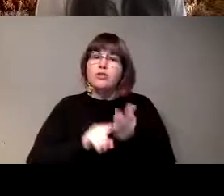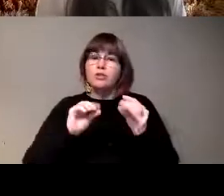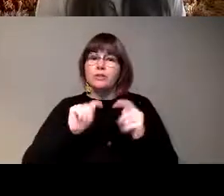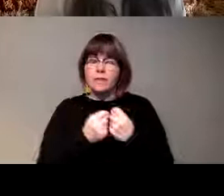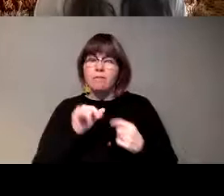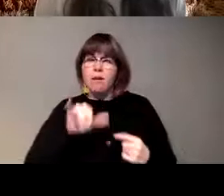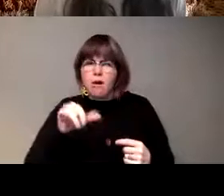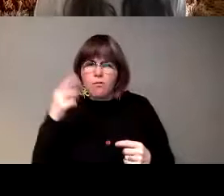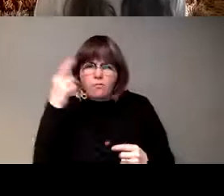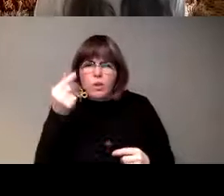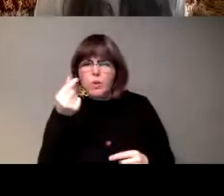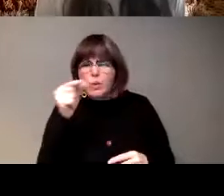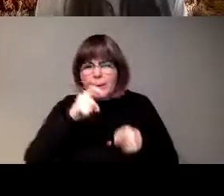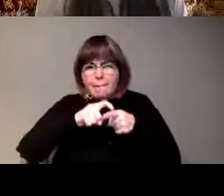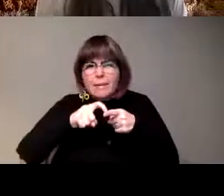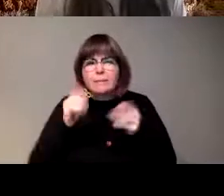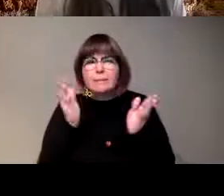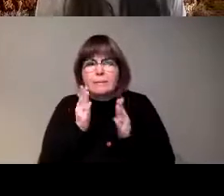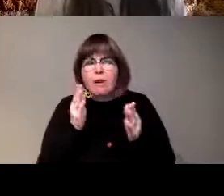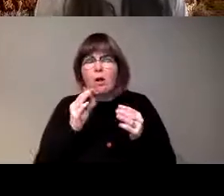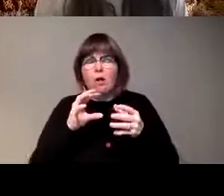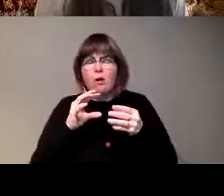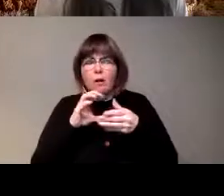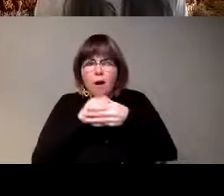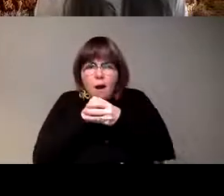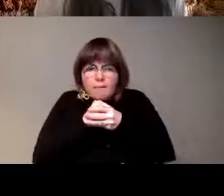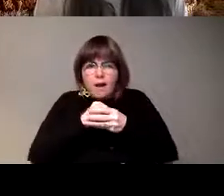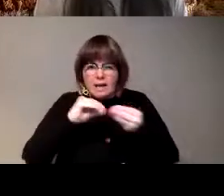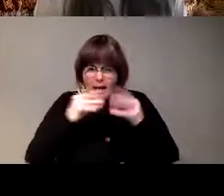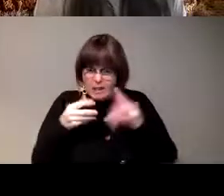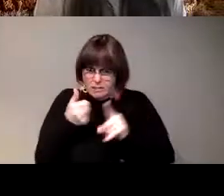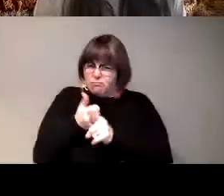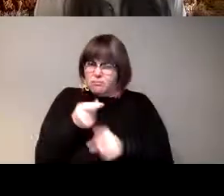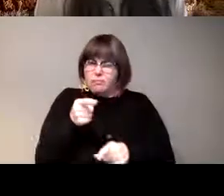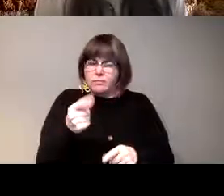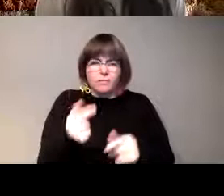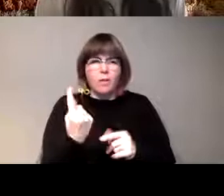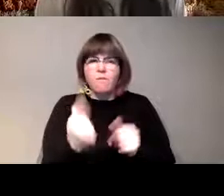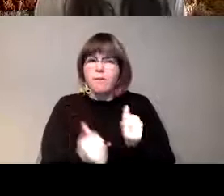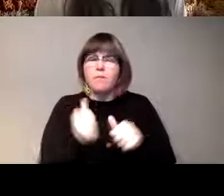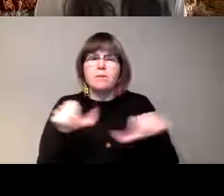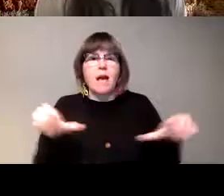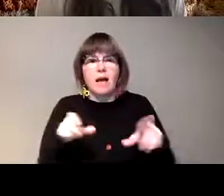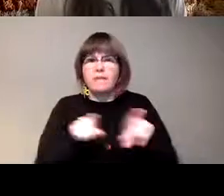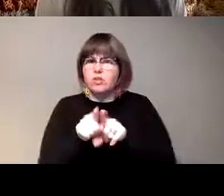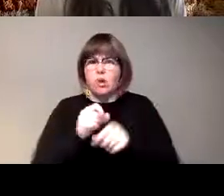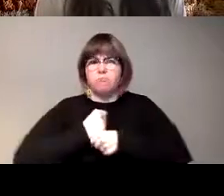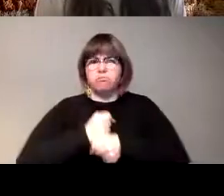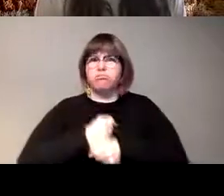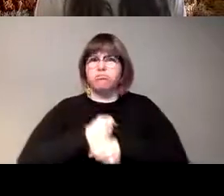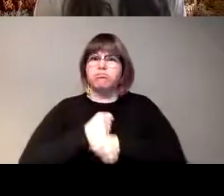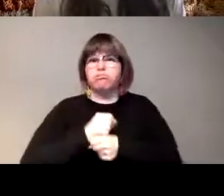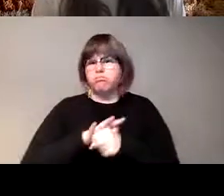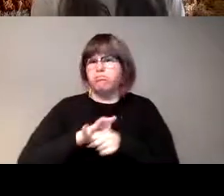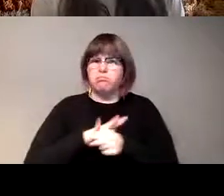green peas are small, very compact galaxies, and they're one of the most active star-forming regions in the entire local